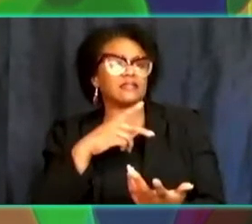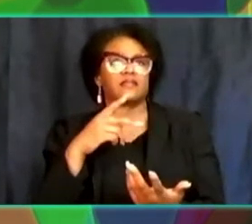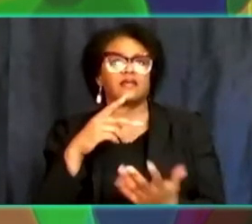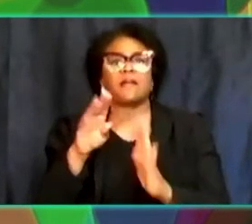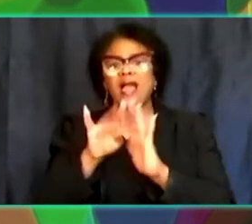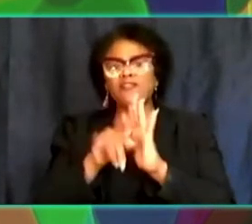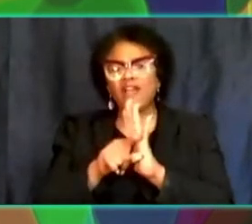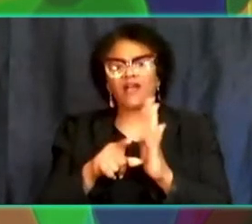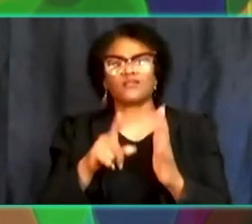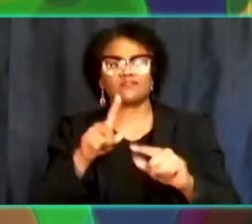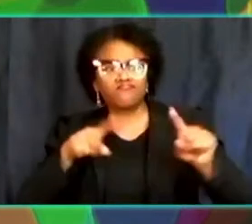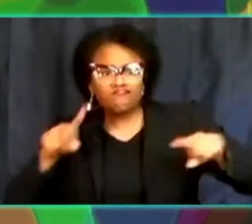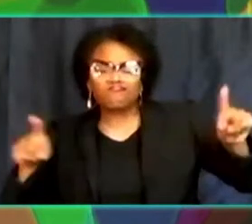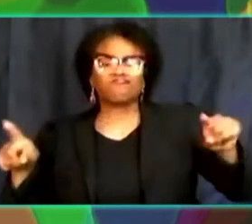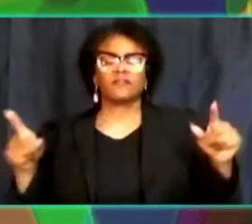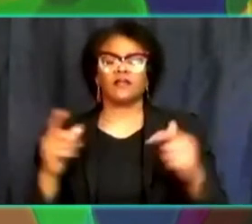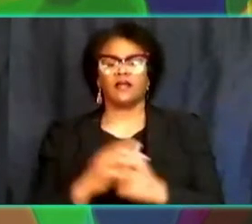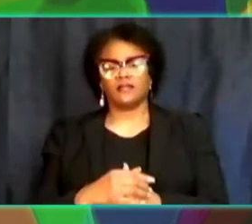that.